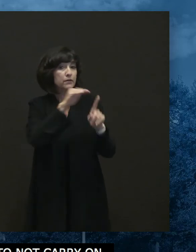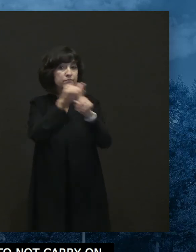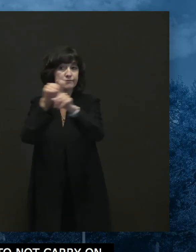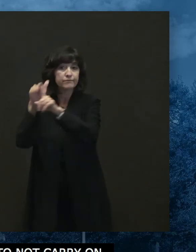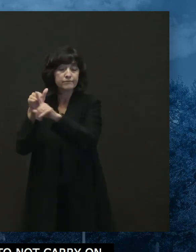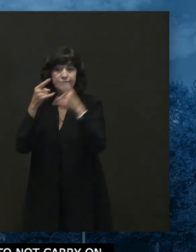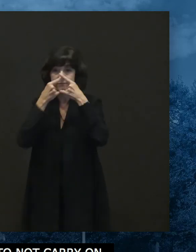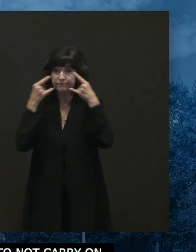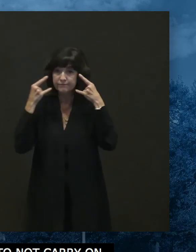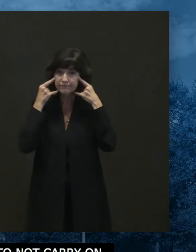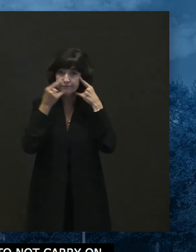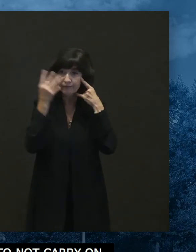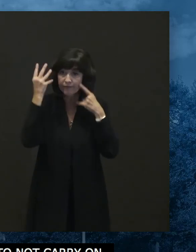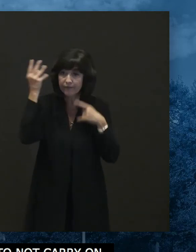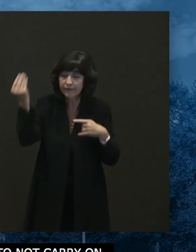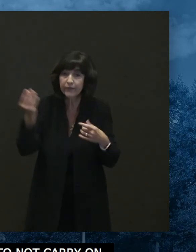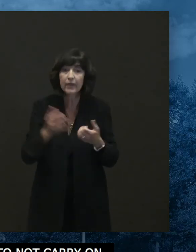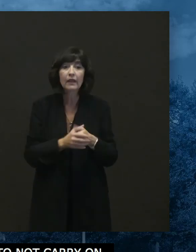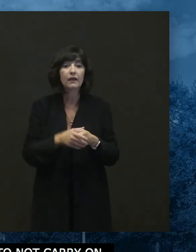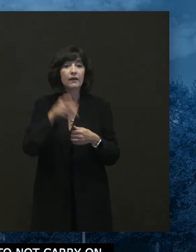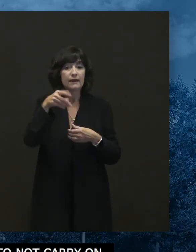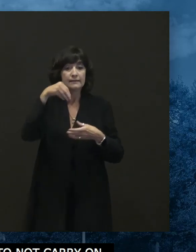when you're outside and in public. It's